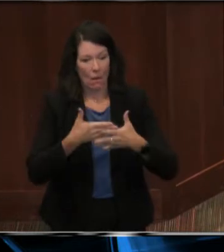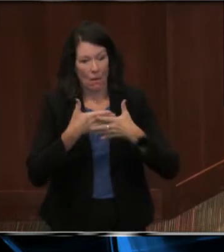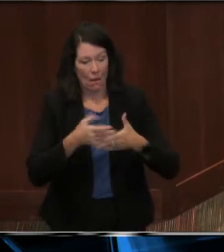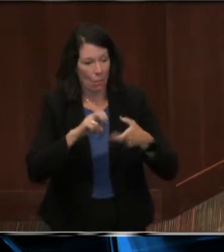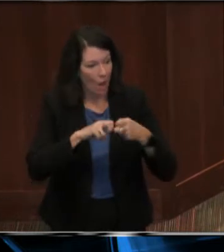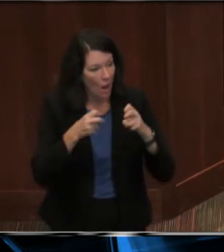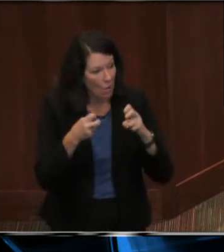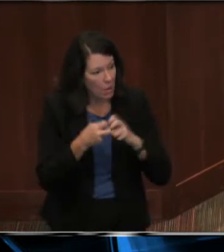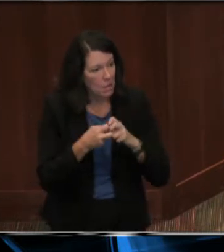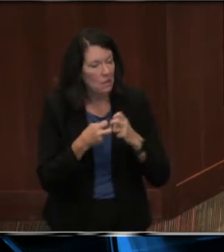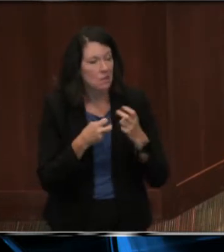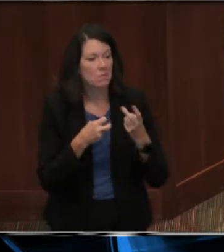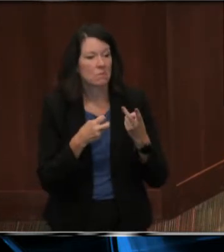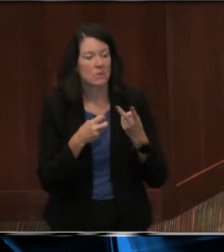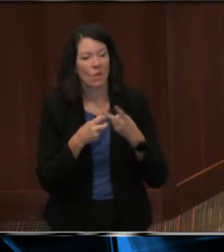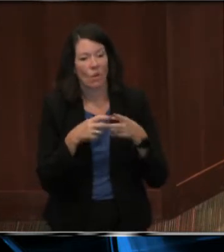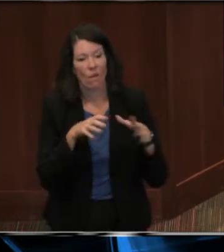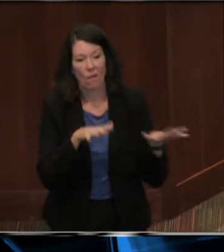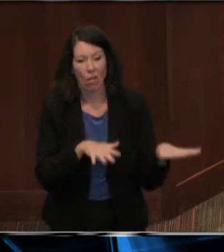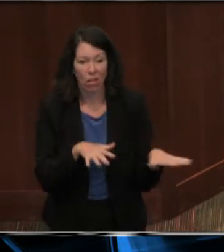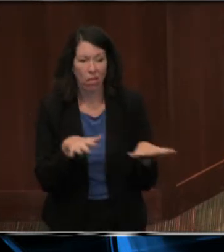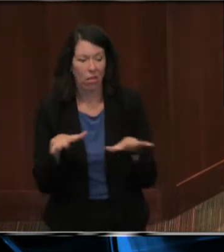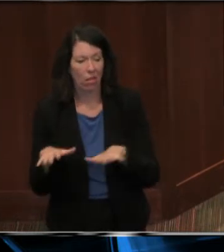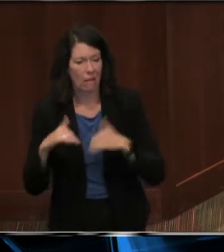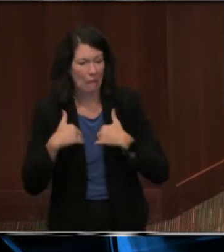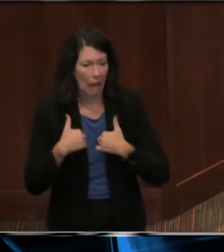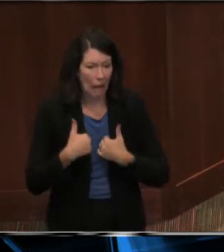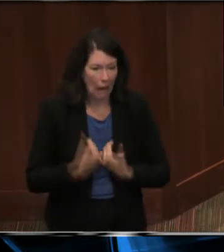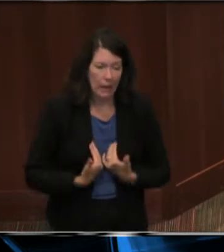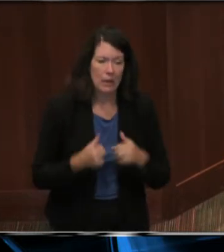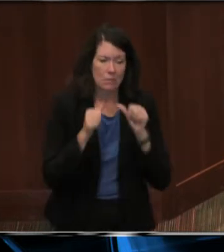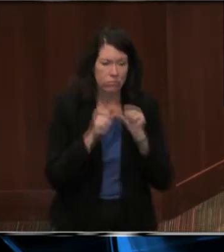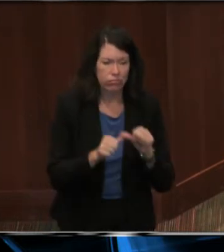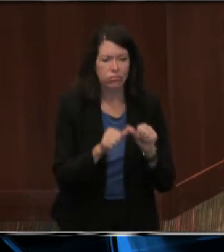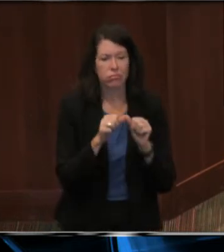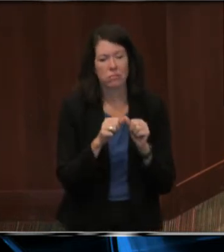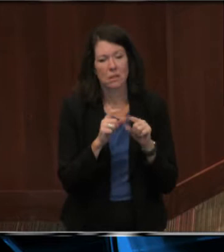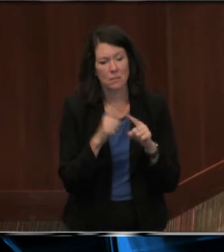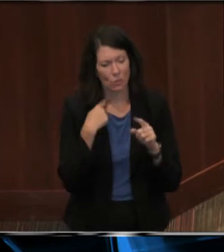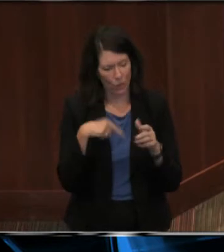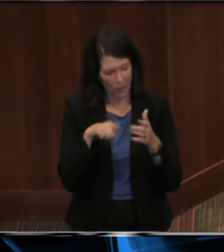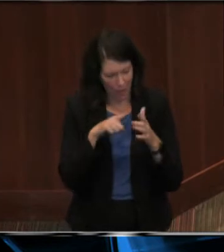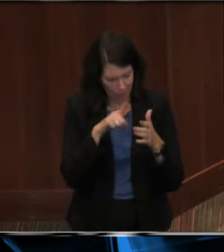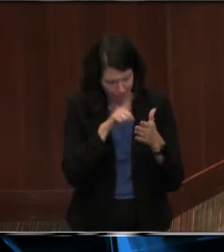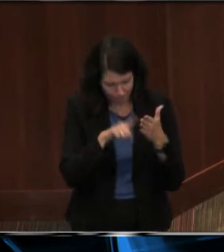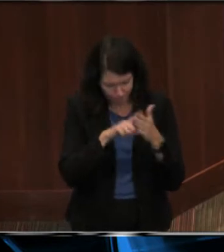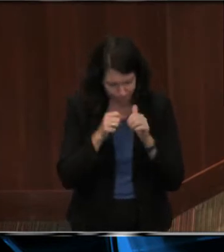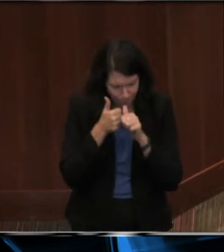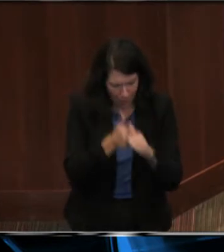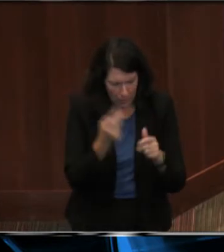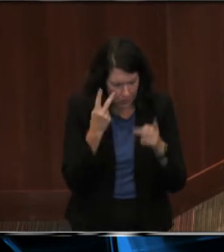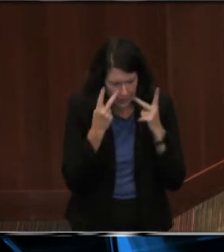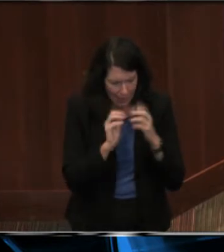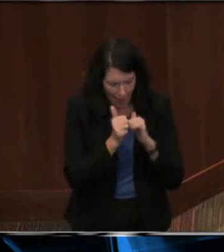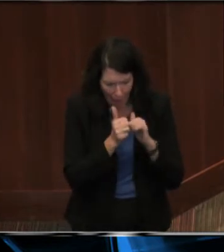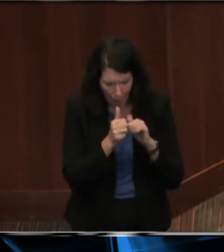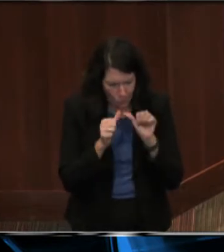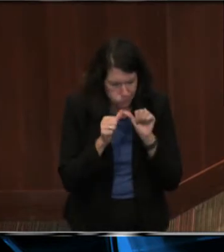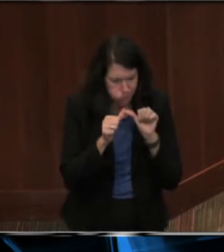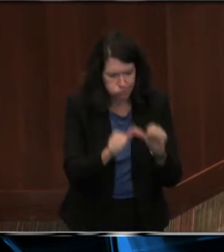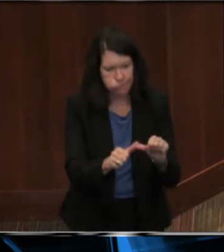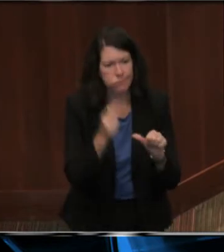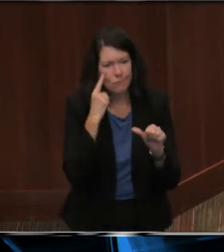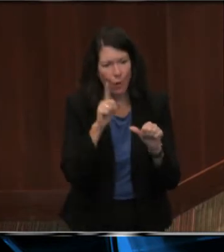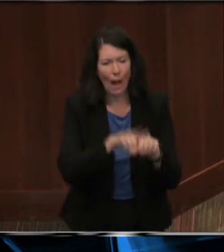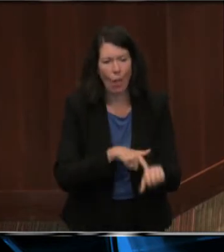and kind of malaise, fatigue sort of symptoms, and we're following that to see how long those last. This